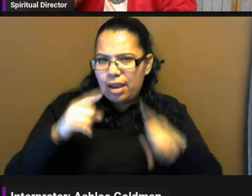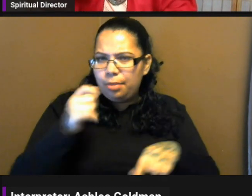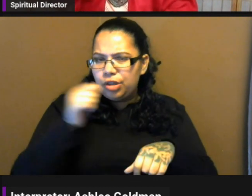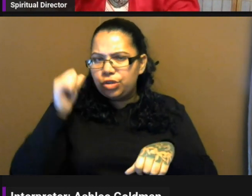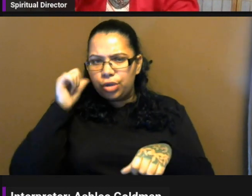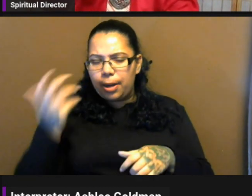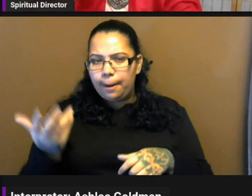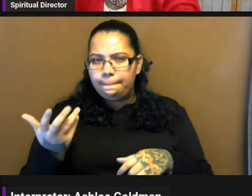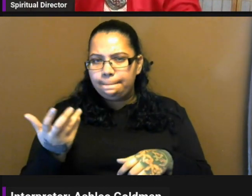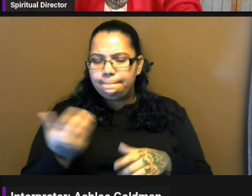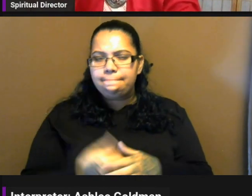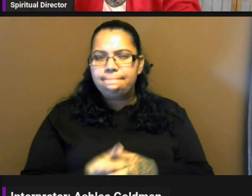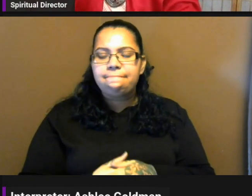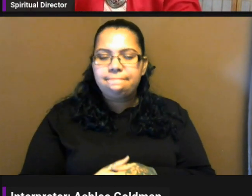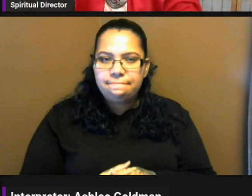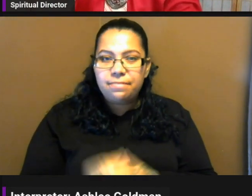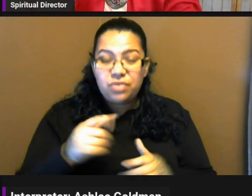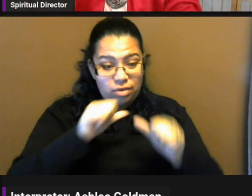Do you have to continue being a racist